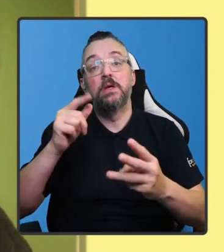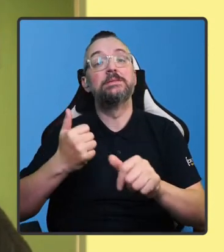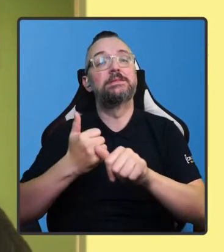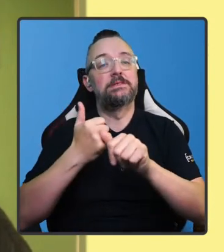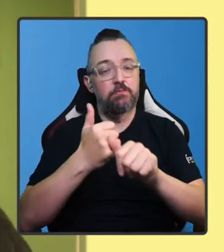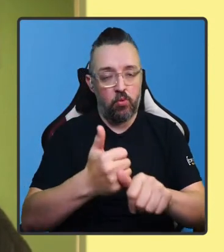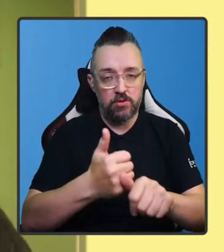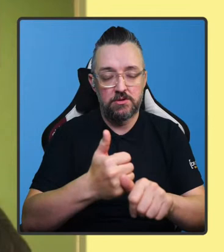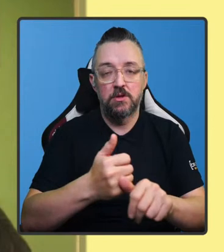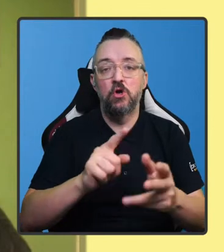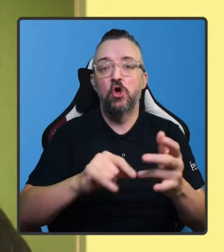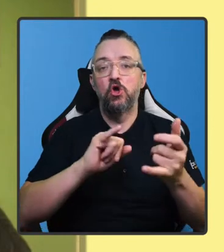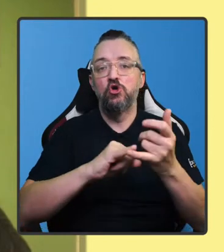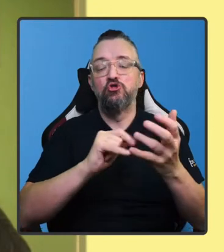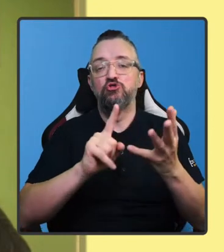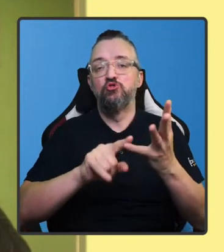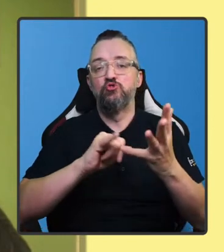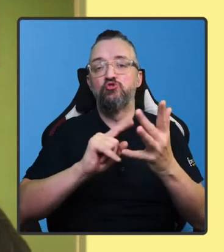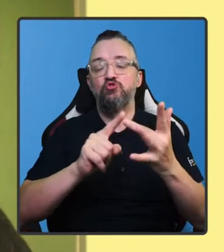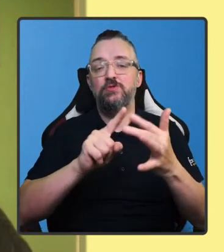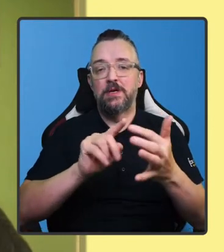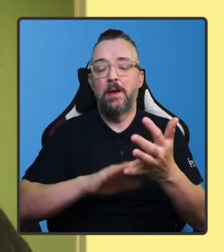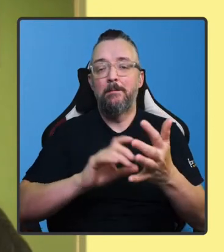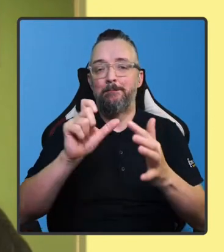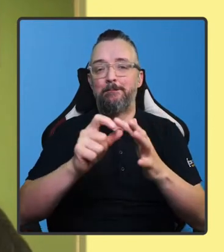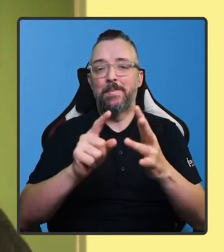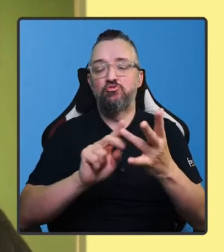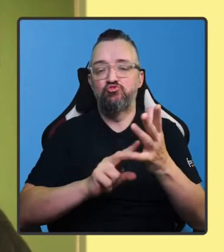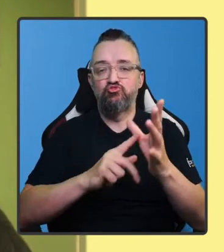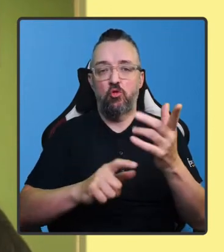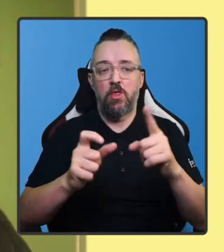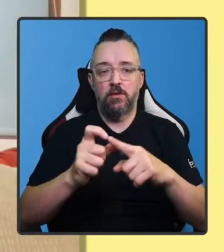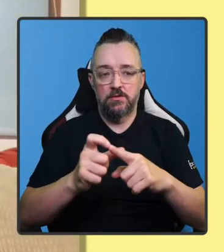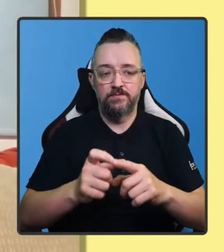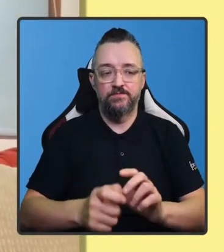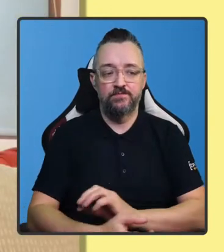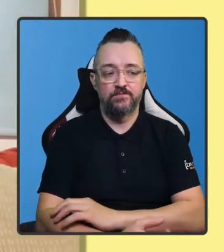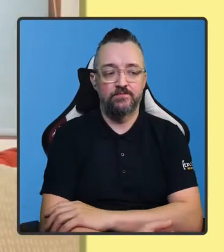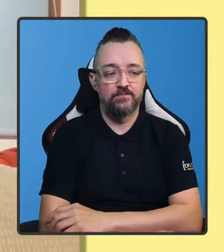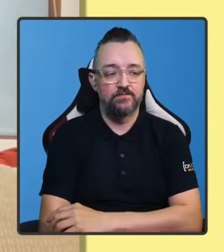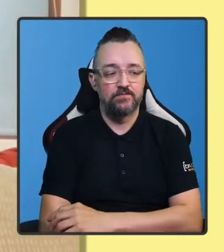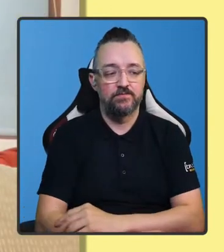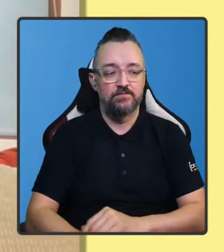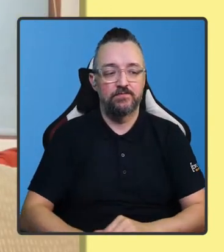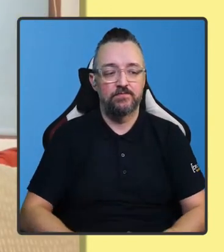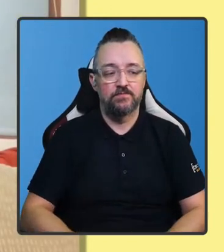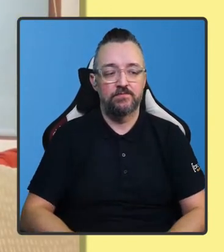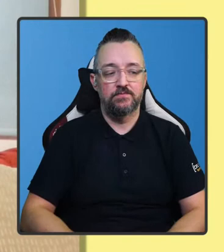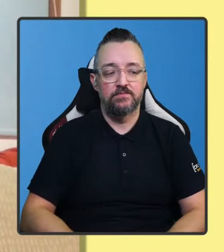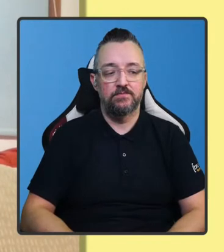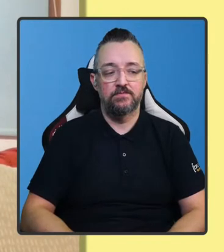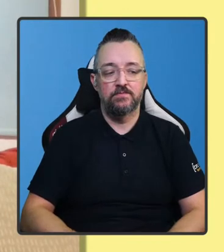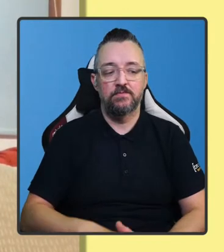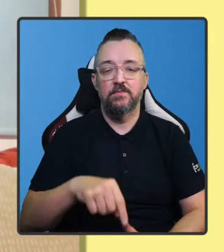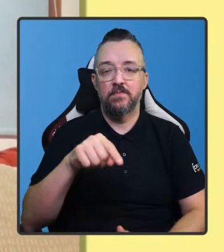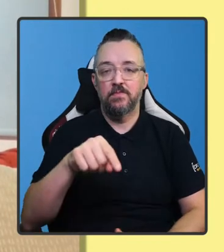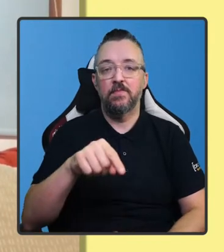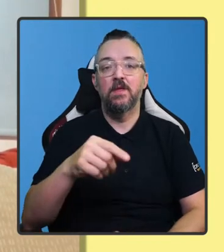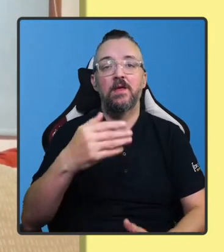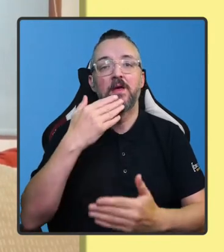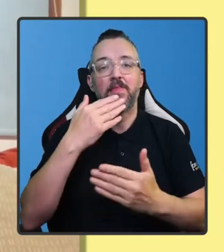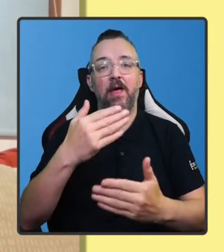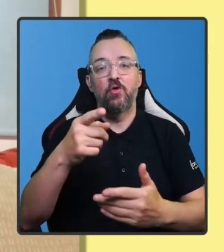is Susie MacDonald of Gilmerton Branch. So welcome to Susie. Thank you for bringing this motion